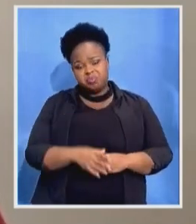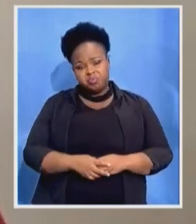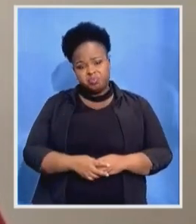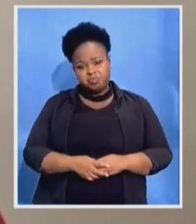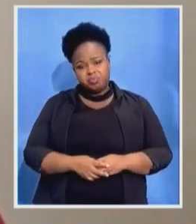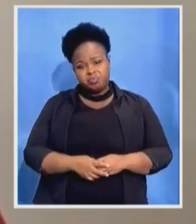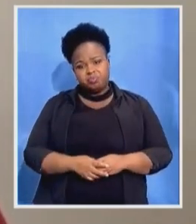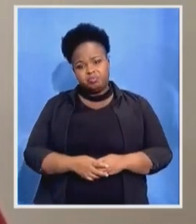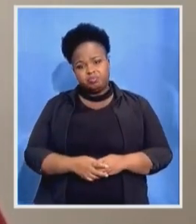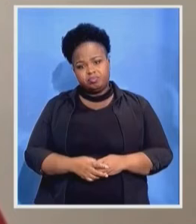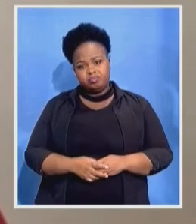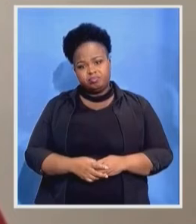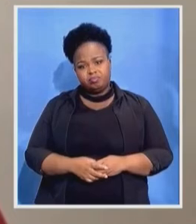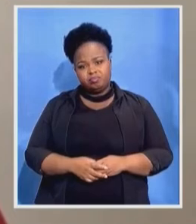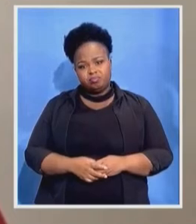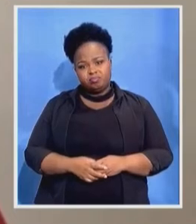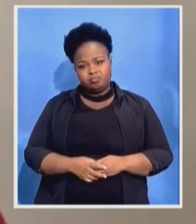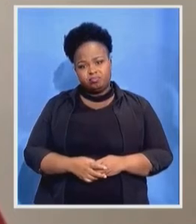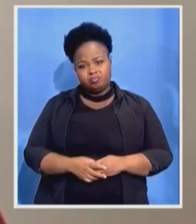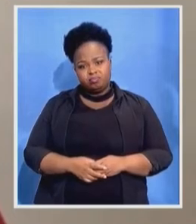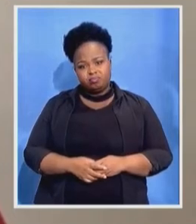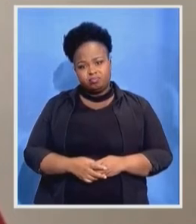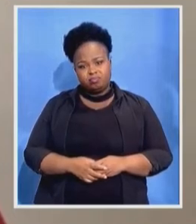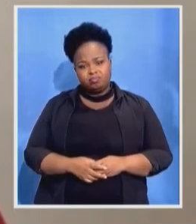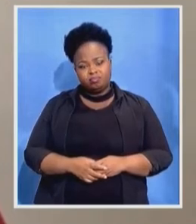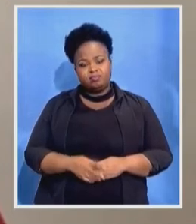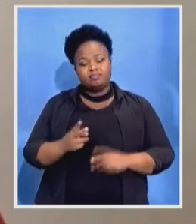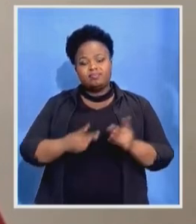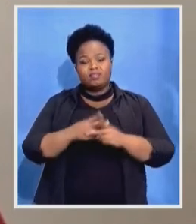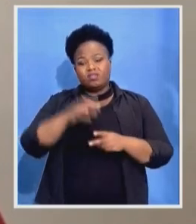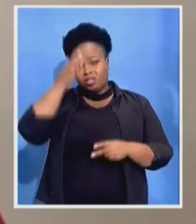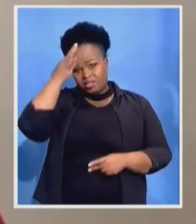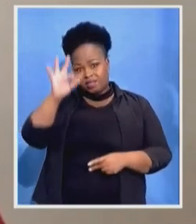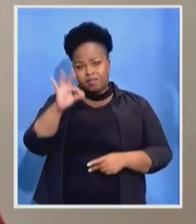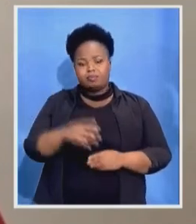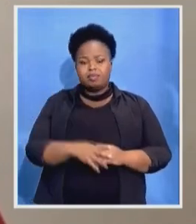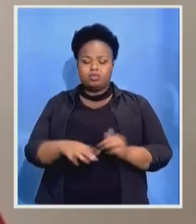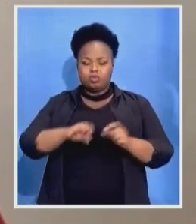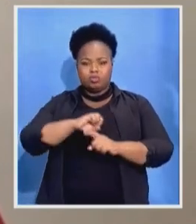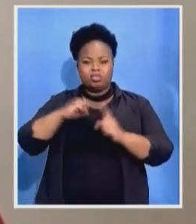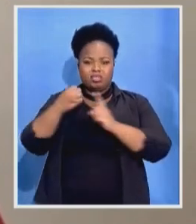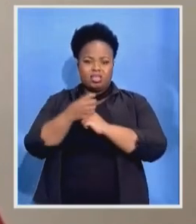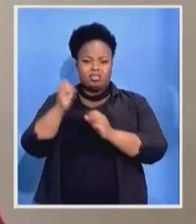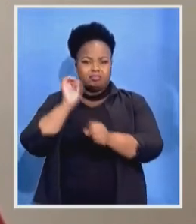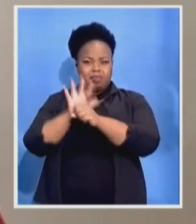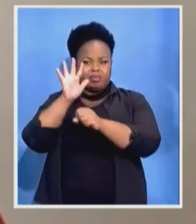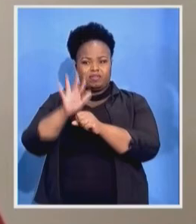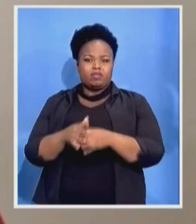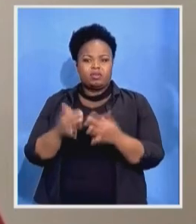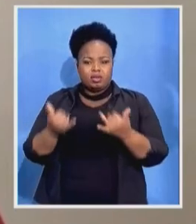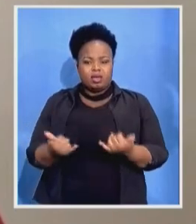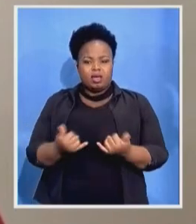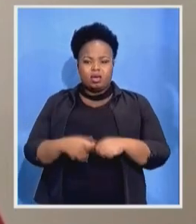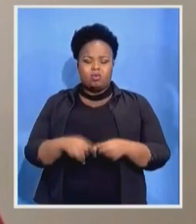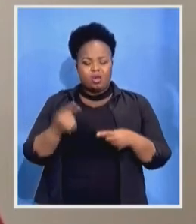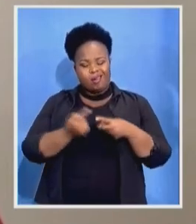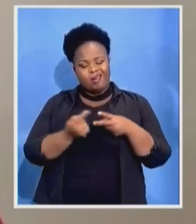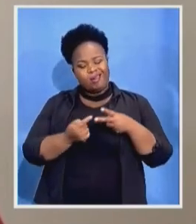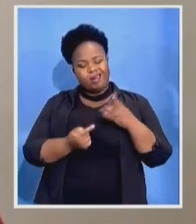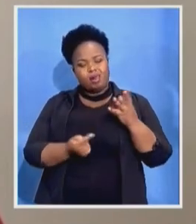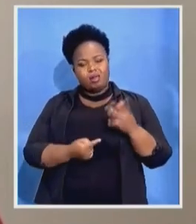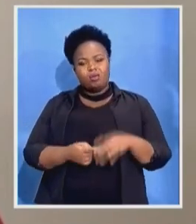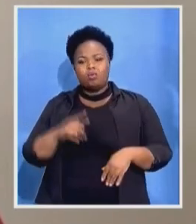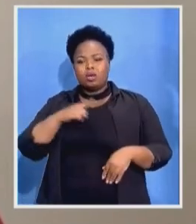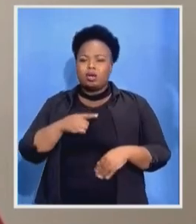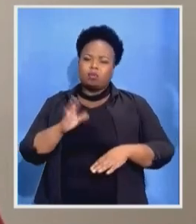The implications for the government and society at large of the combined effects of the persisting high levels of inequality, unemployment,